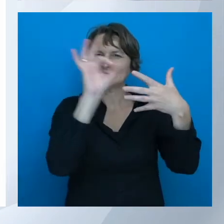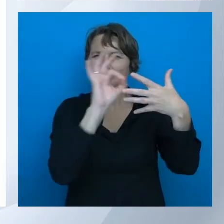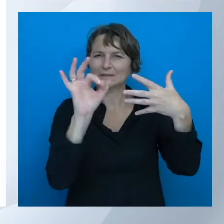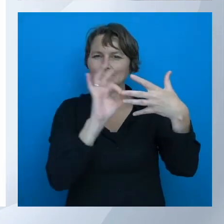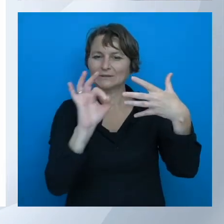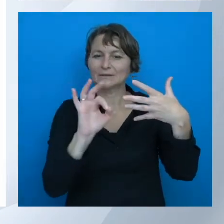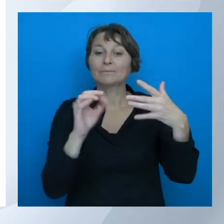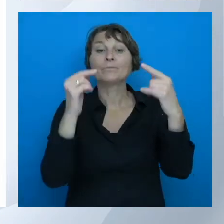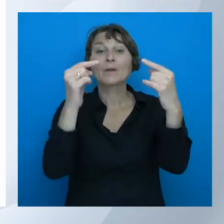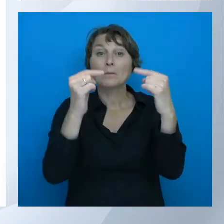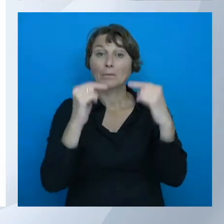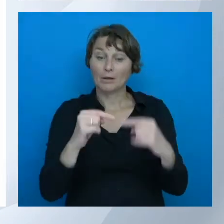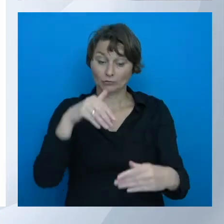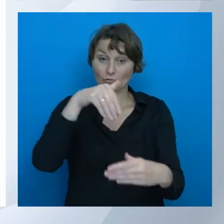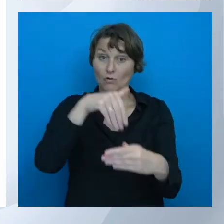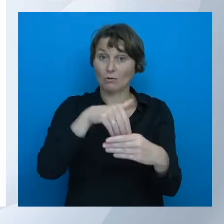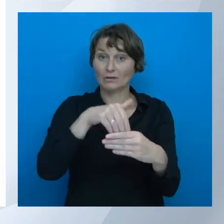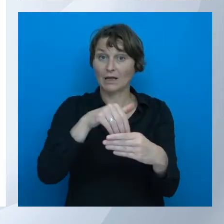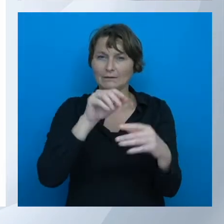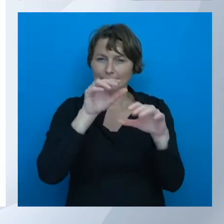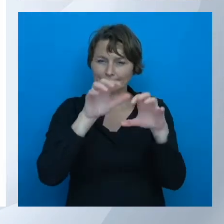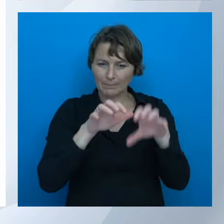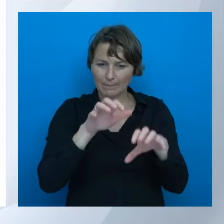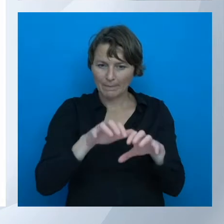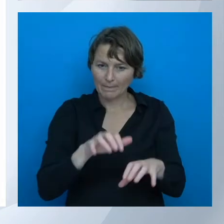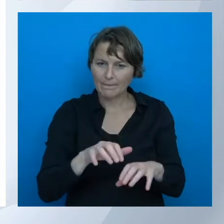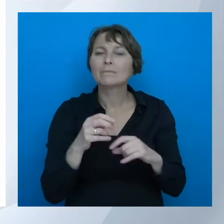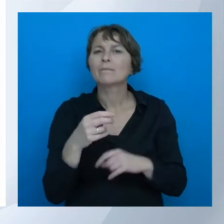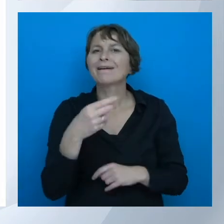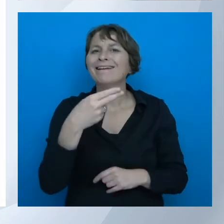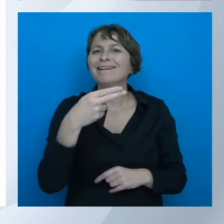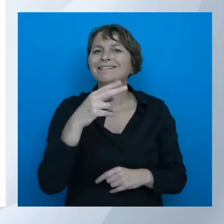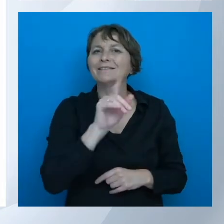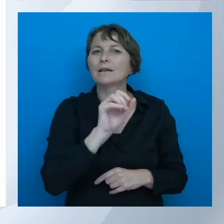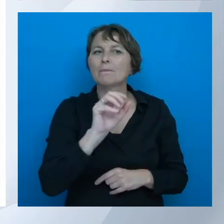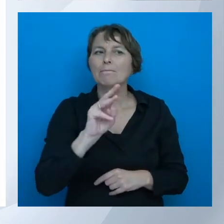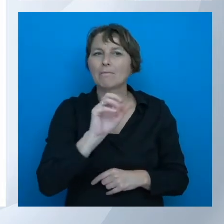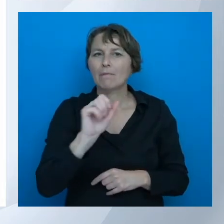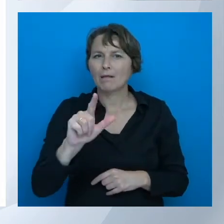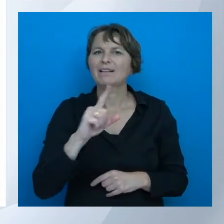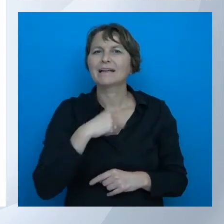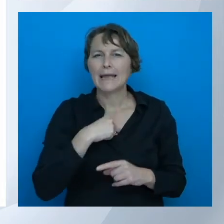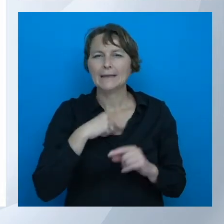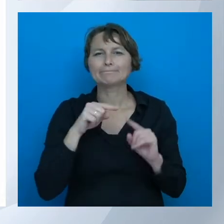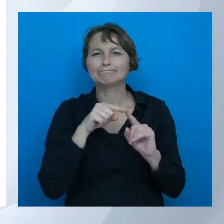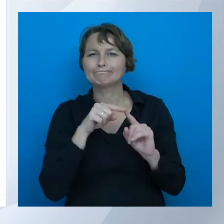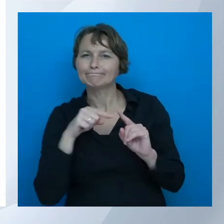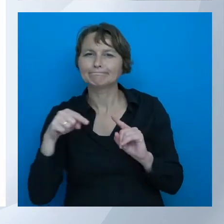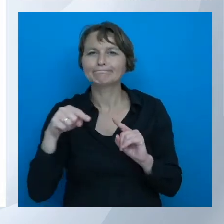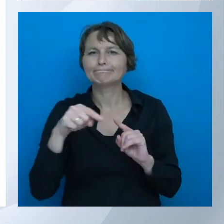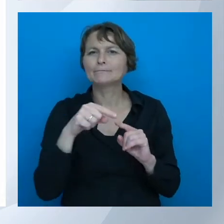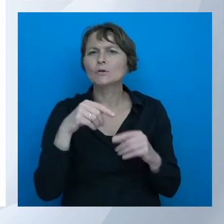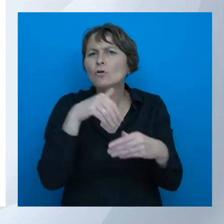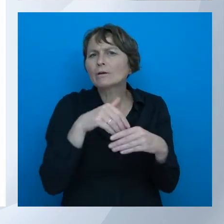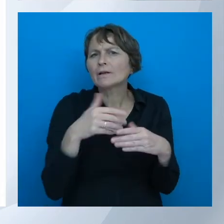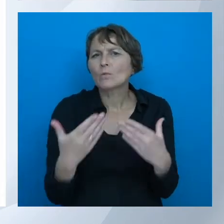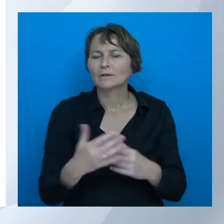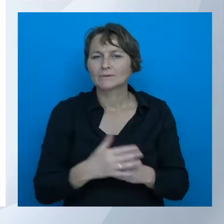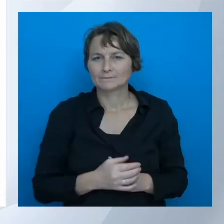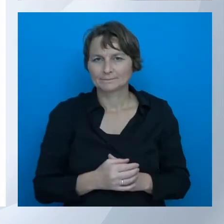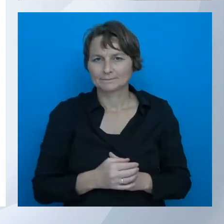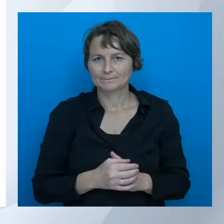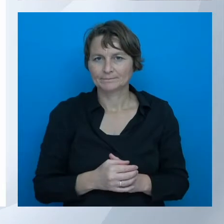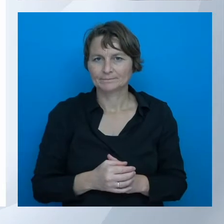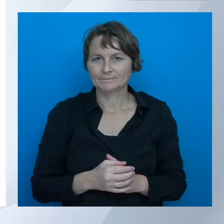and obviously within that HTML you can reference that content. And what happens is that as that static site